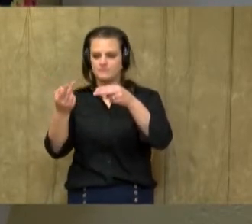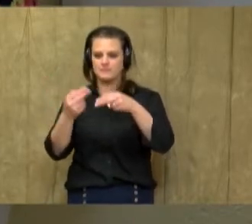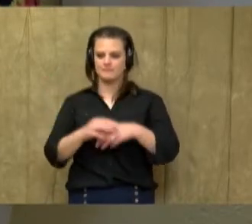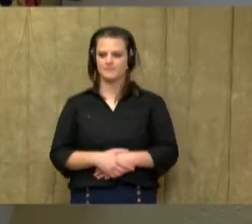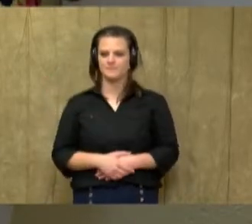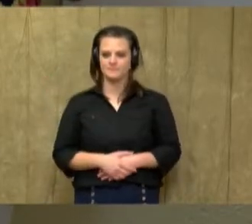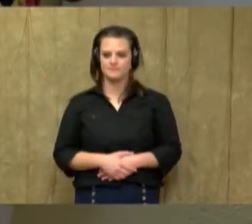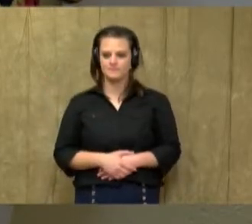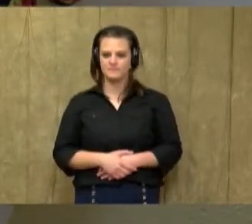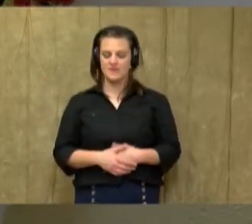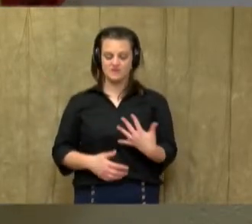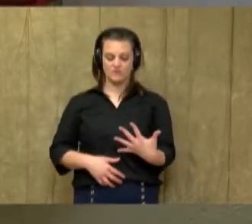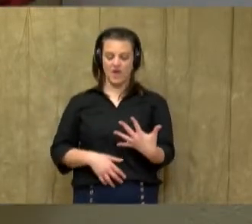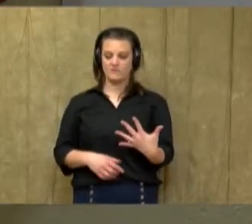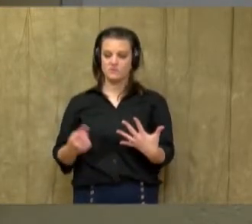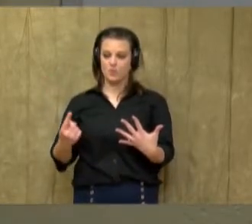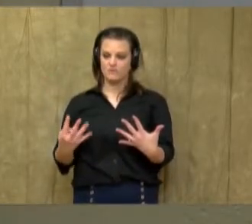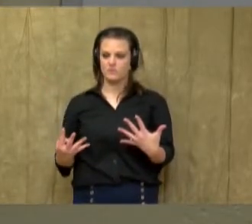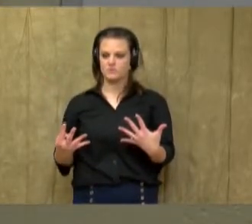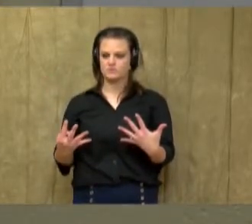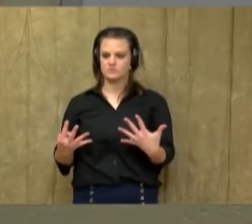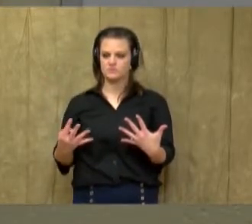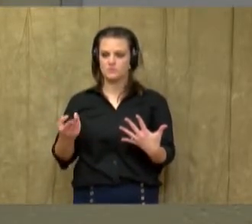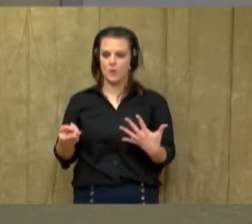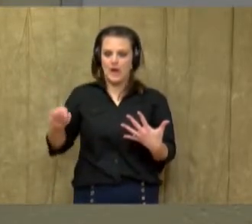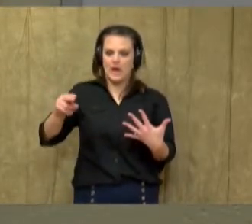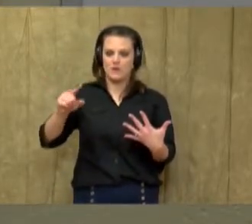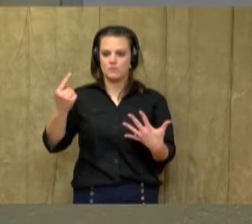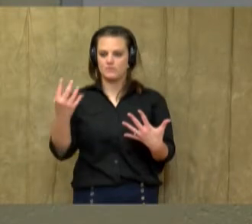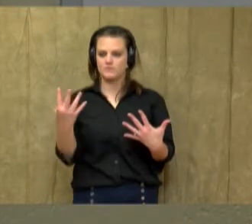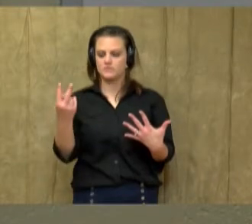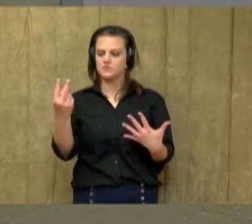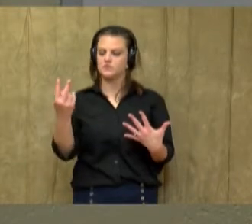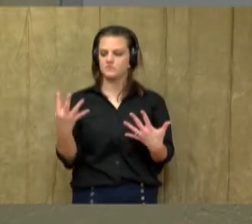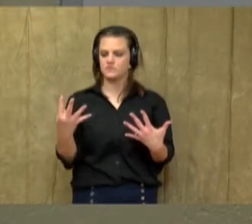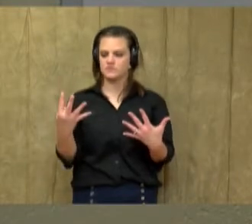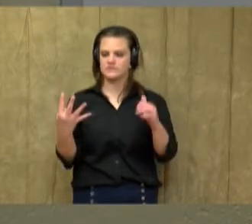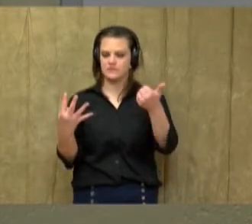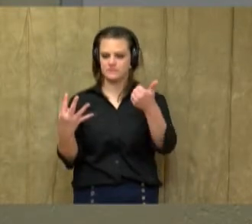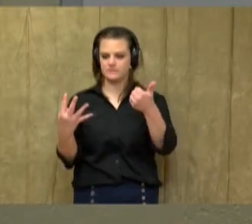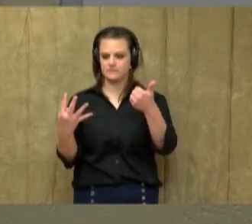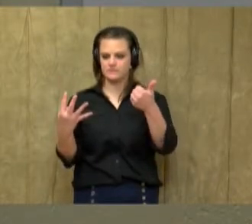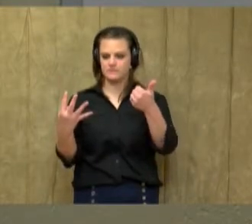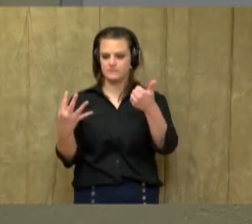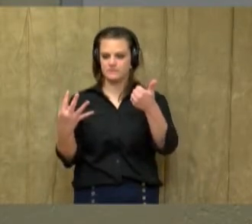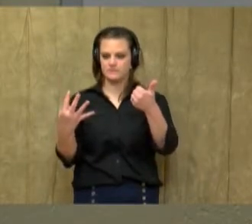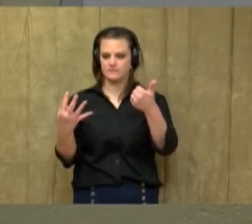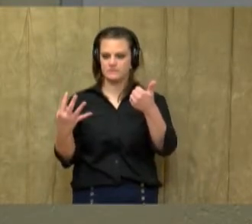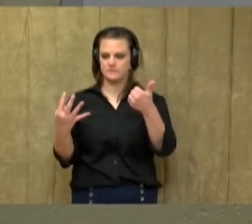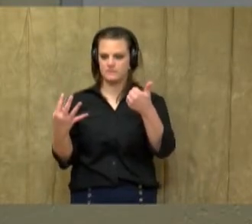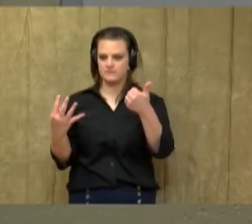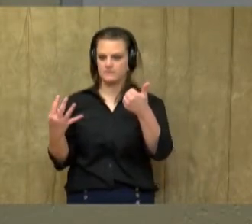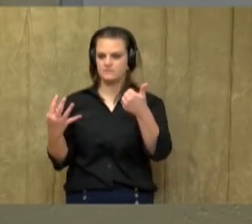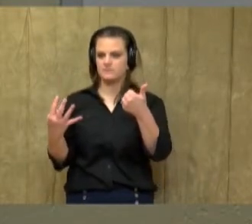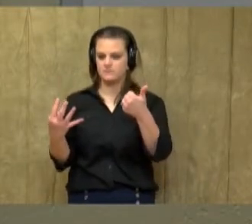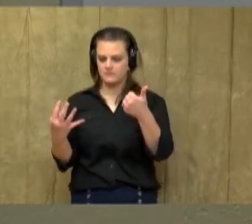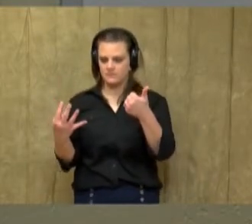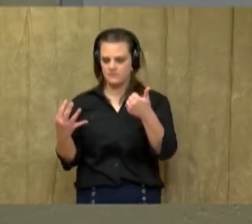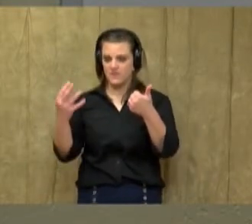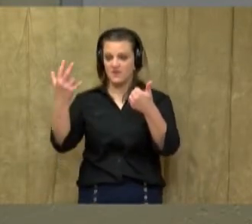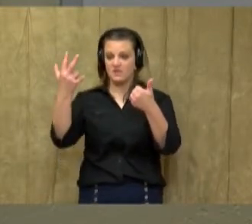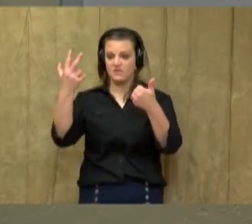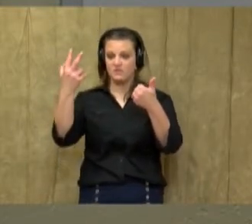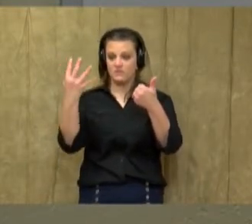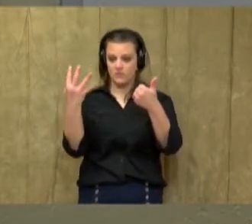one group of 4 was 5. 2 groups was 10. 5, 10.